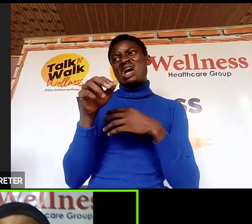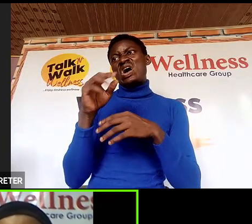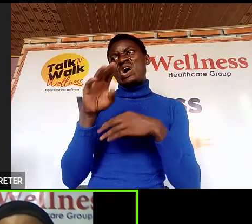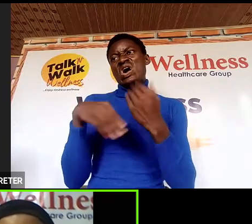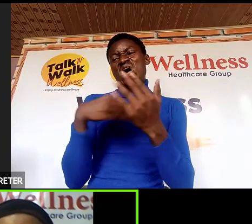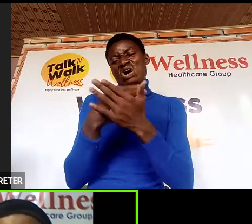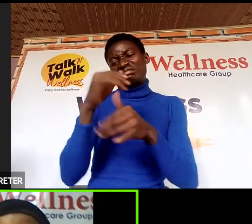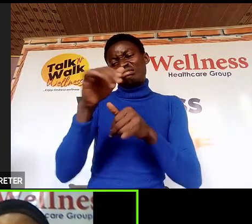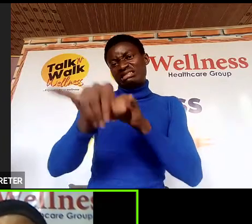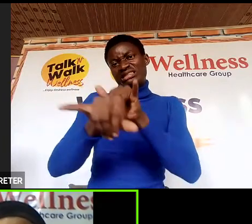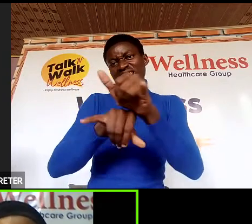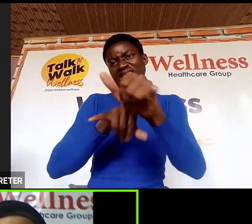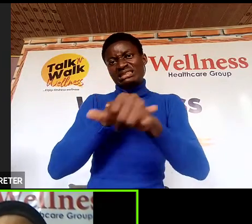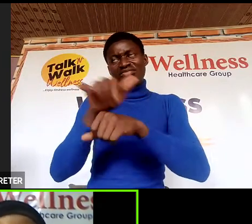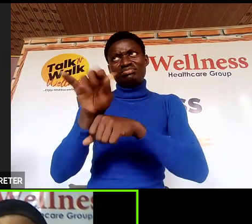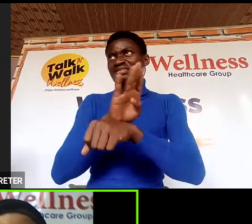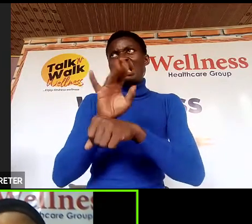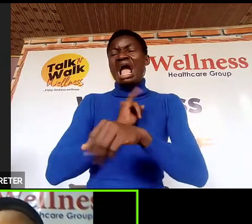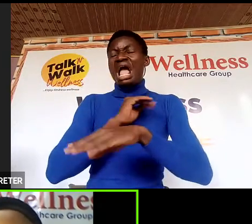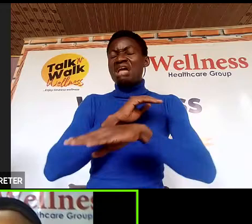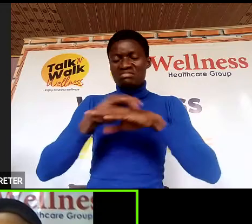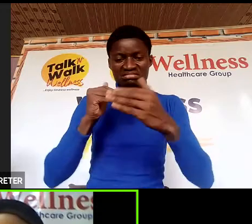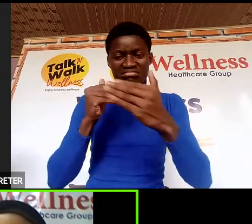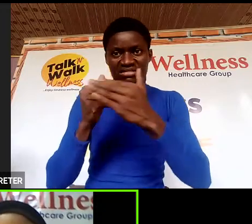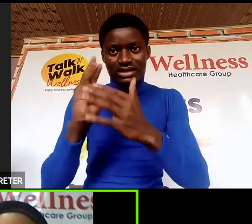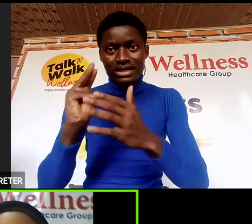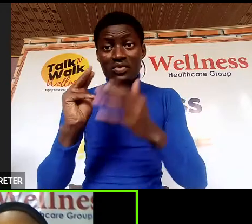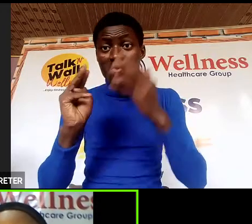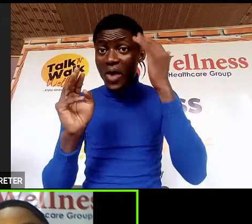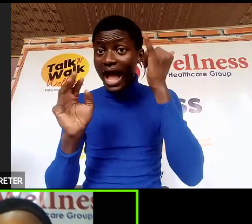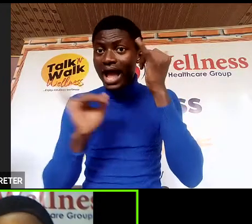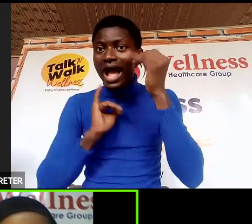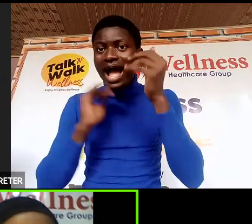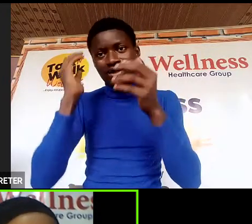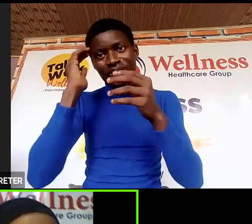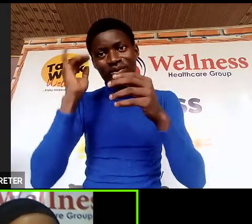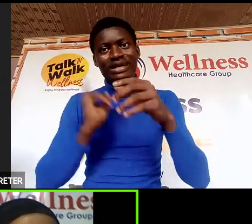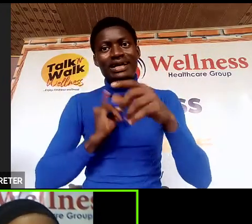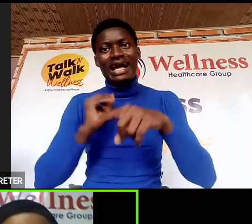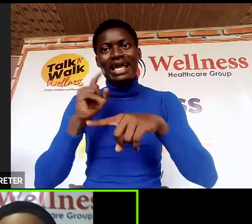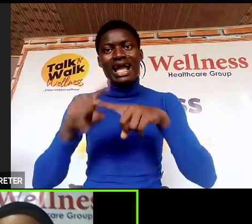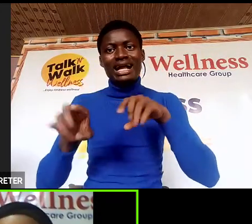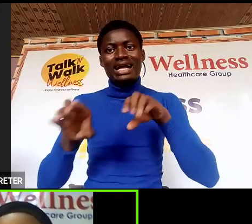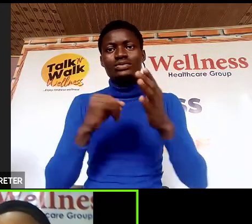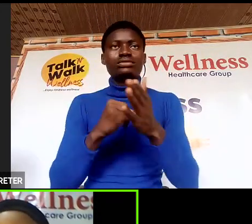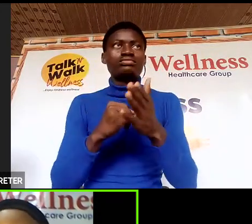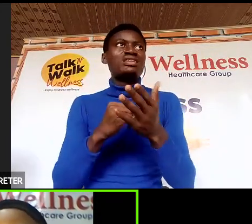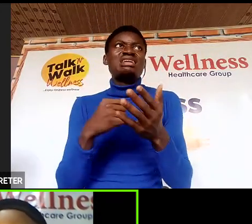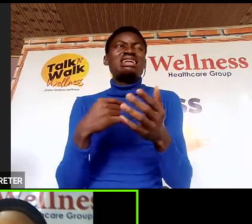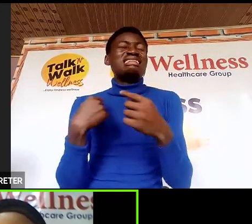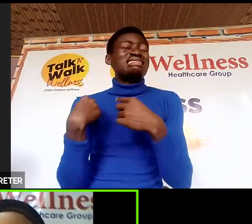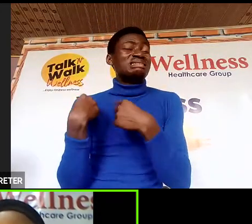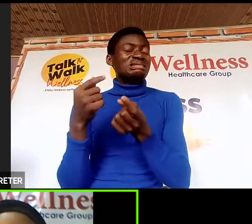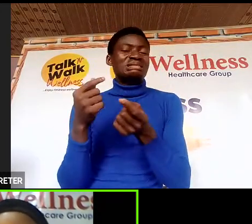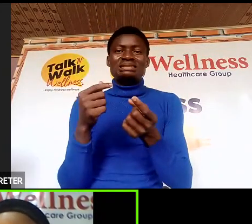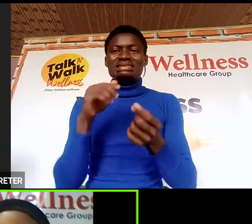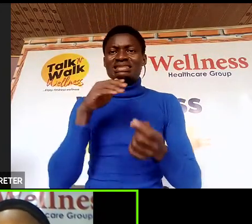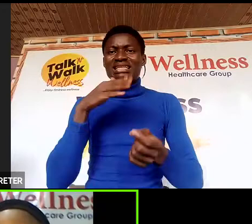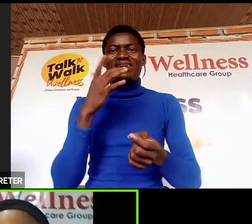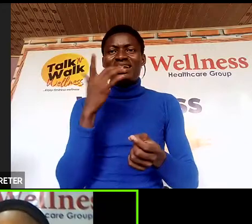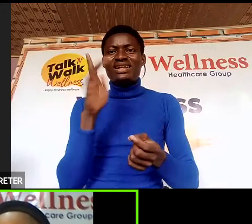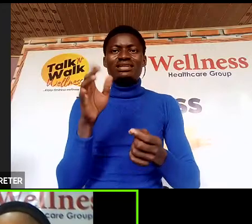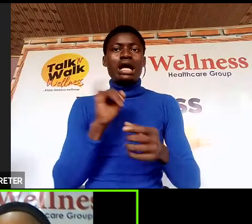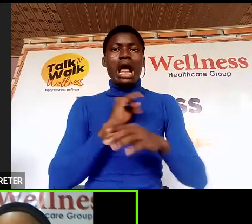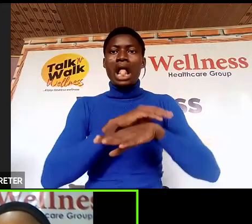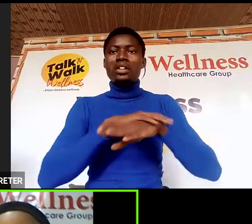do it because it does. I'm not so lucky. I don't play games. I don't gamble. I've not been so lucky. So I don't gamble. So if I'm putting